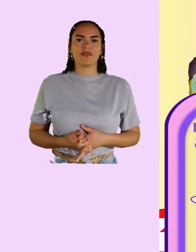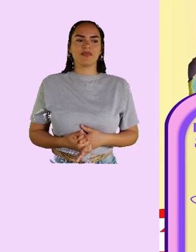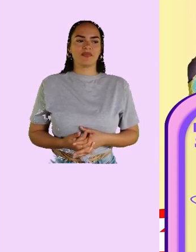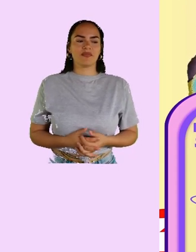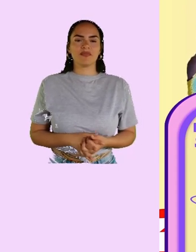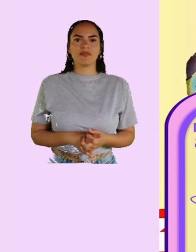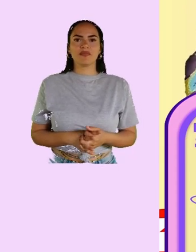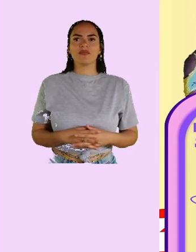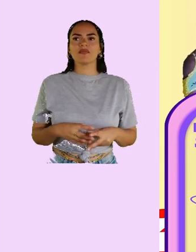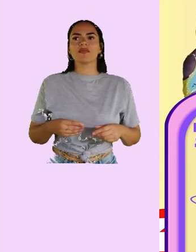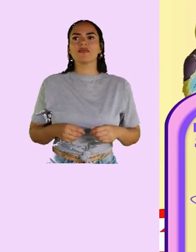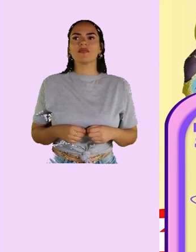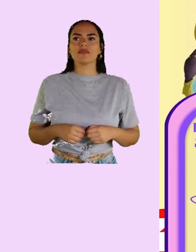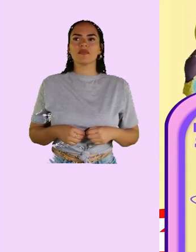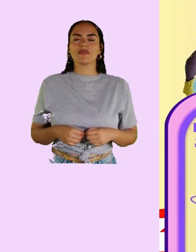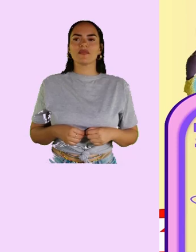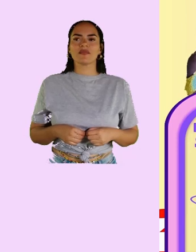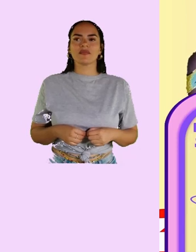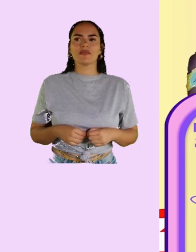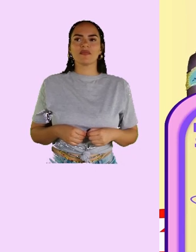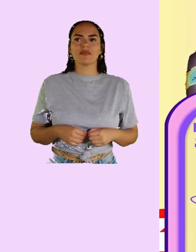How many of them like Crobat?